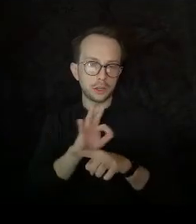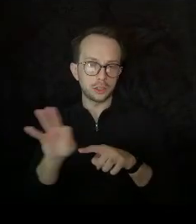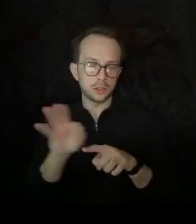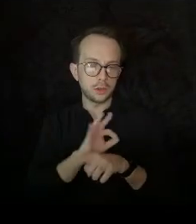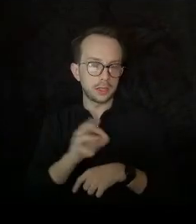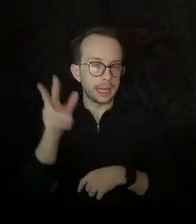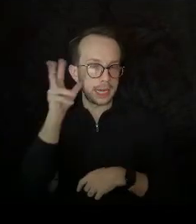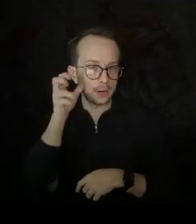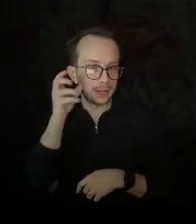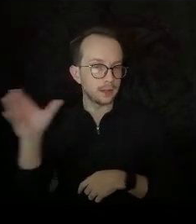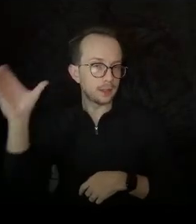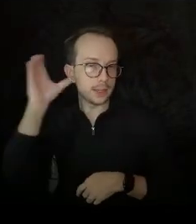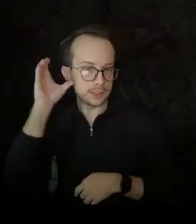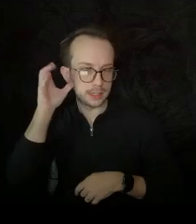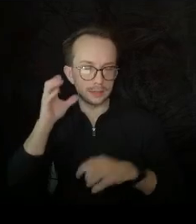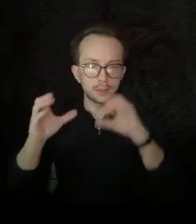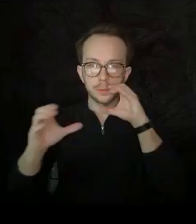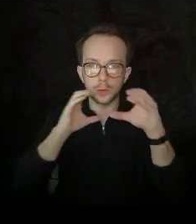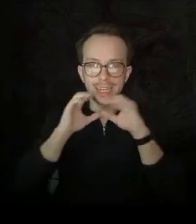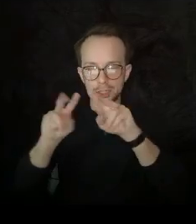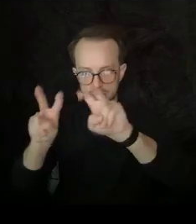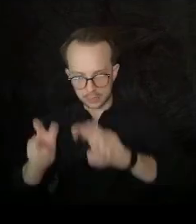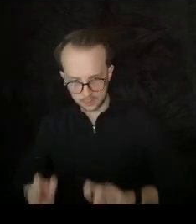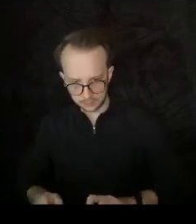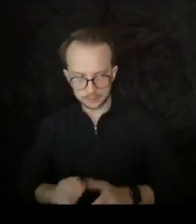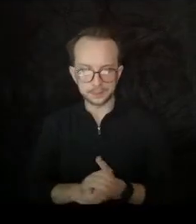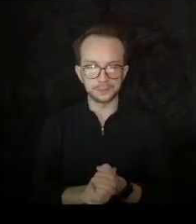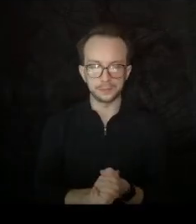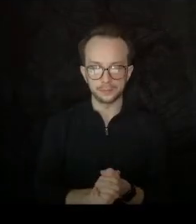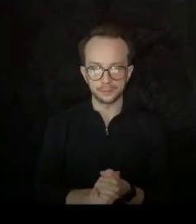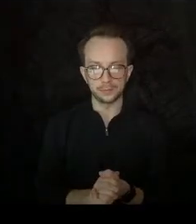and communication assessment.